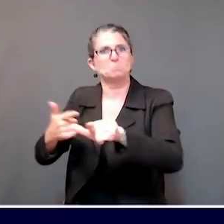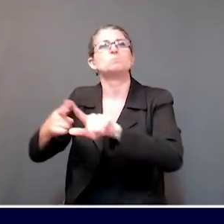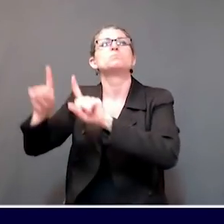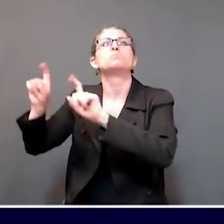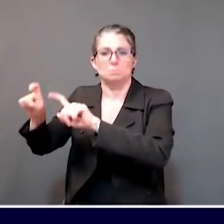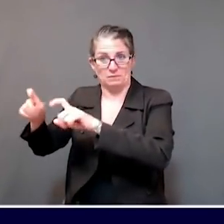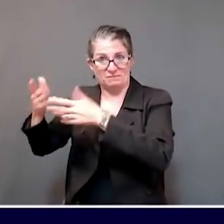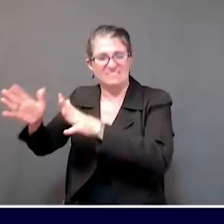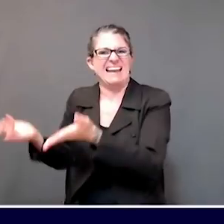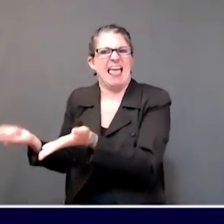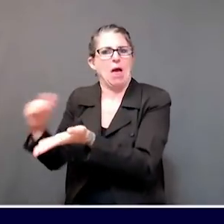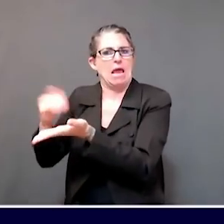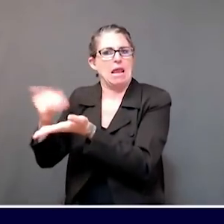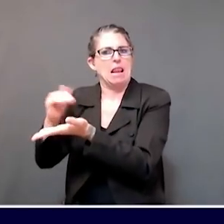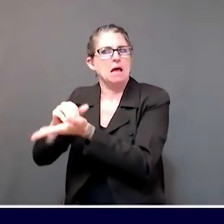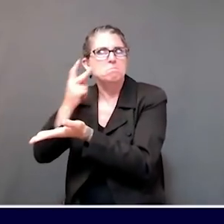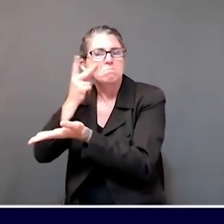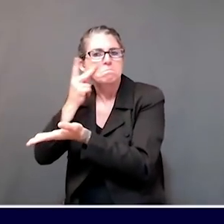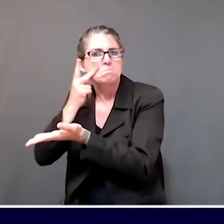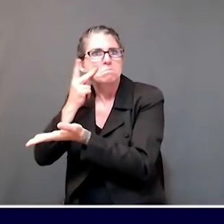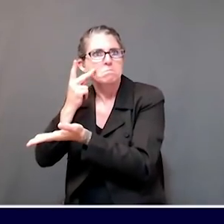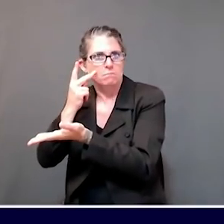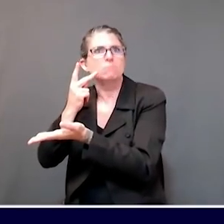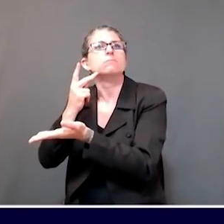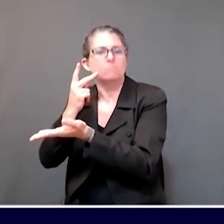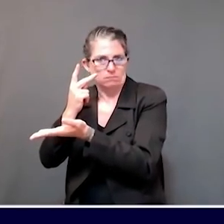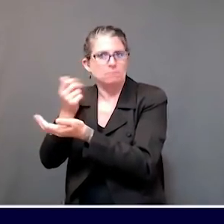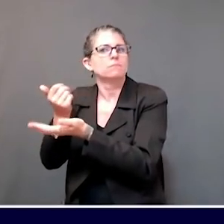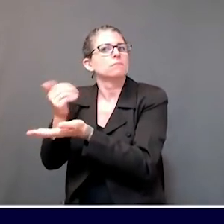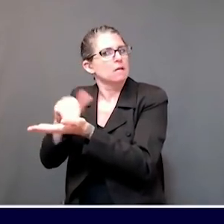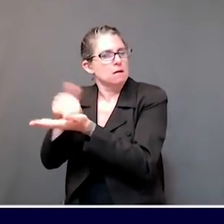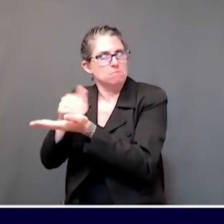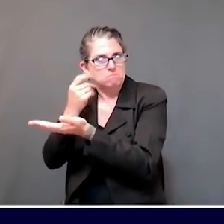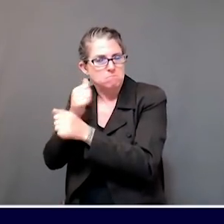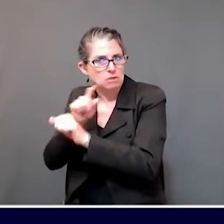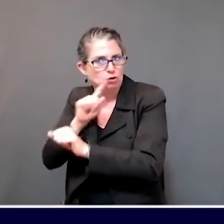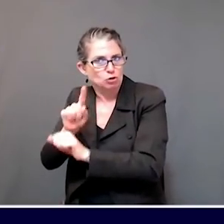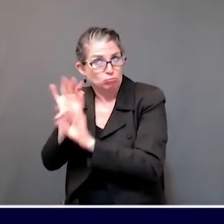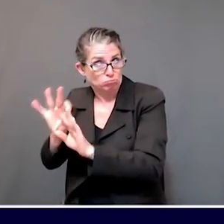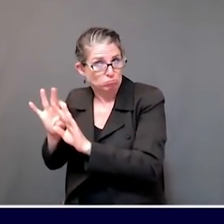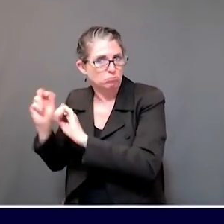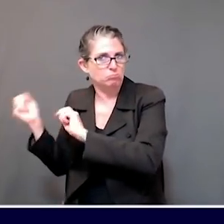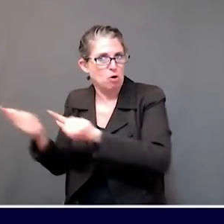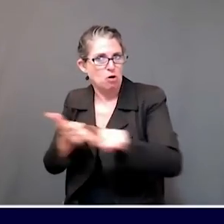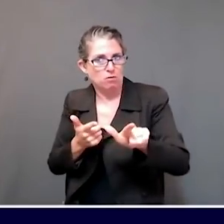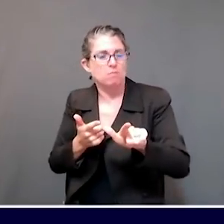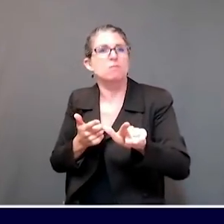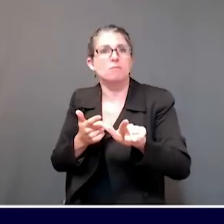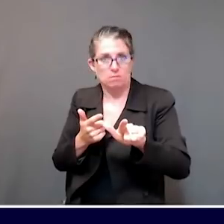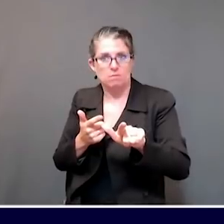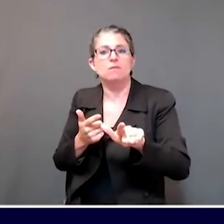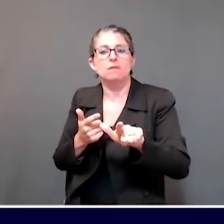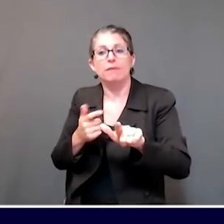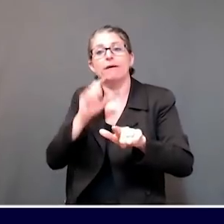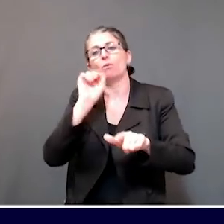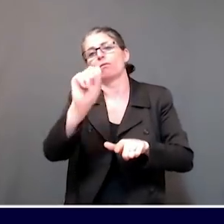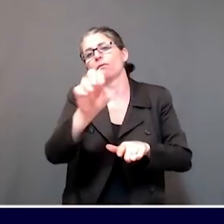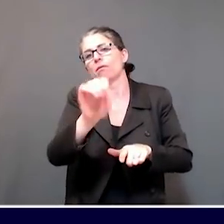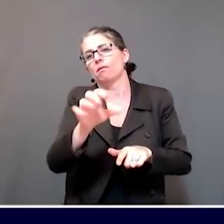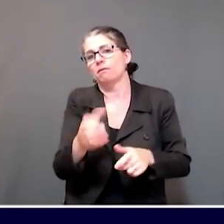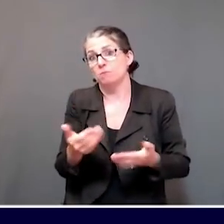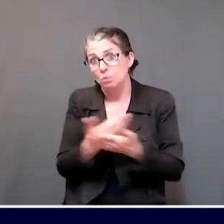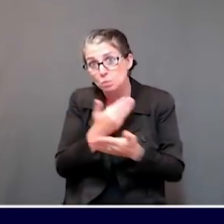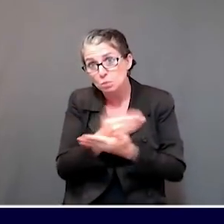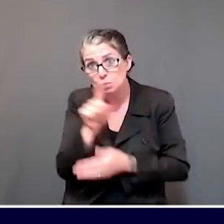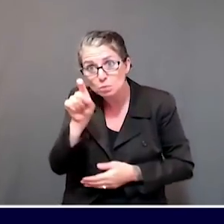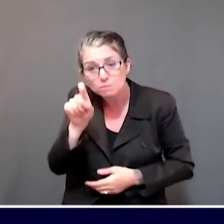all residents and all staff. Again, the results from that round should be available soon, and we'll keep everyone updated. And finally, at